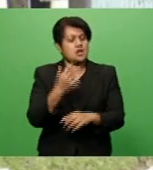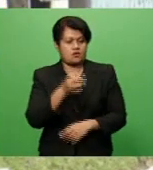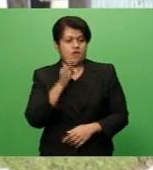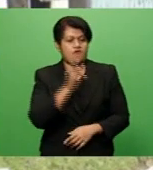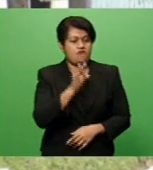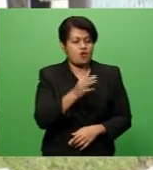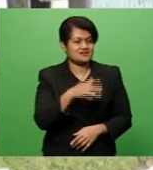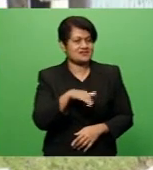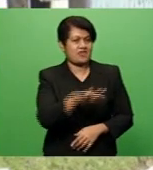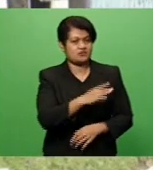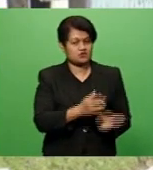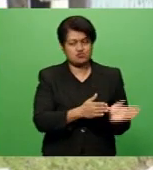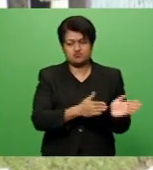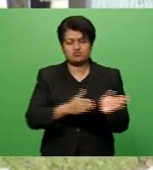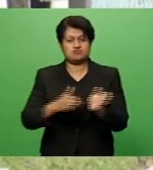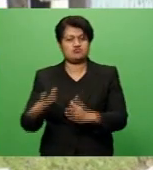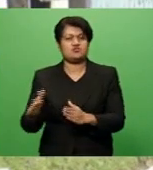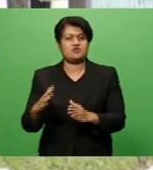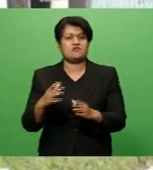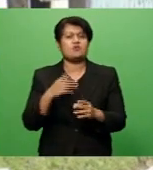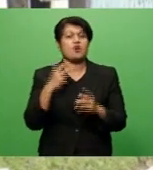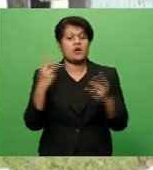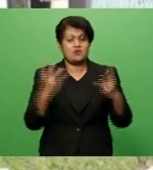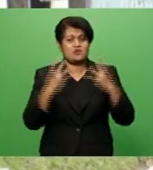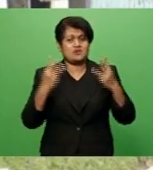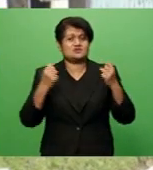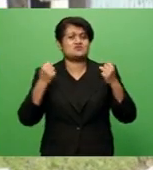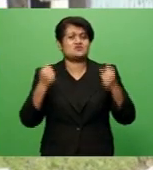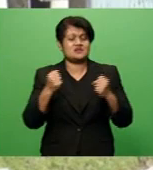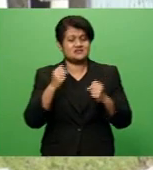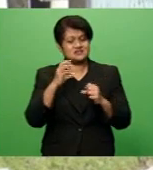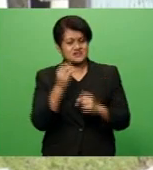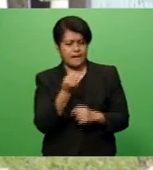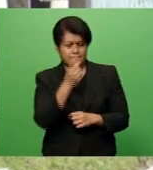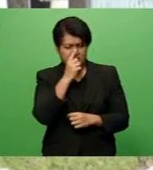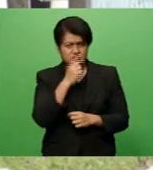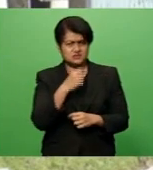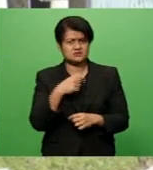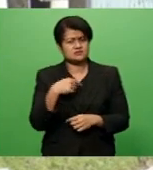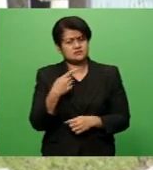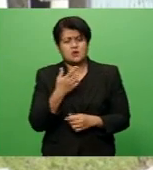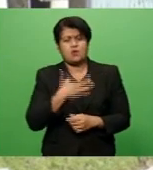was strong. But still, there were people who insisted on staying and